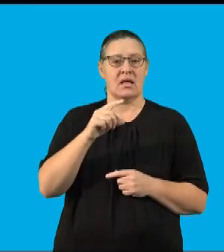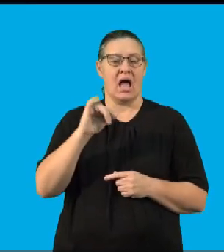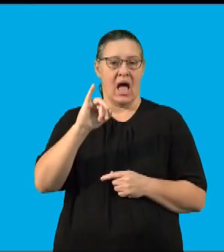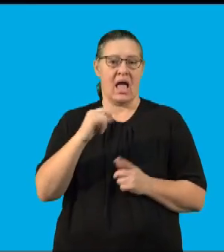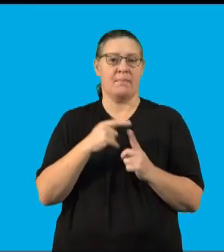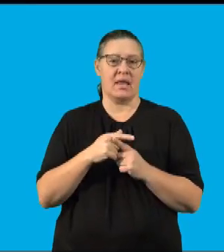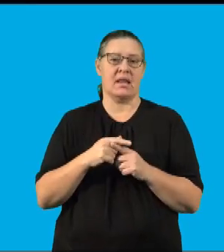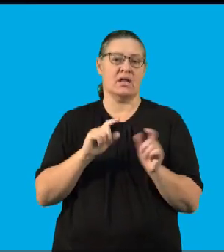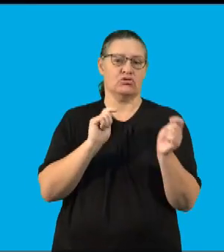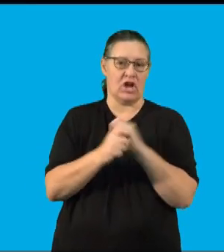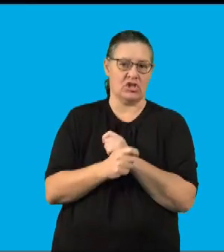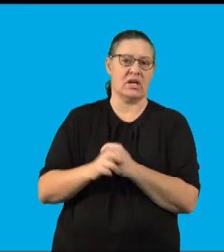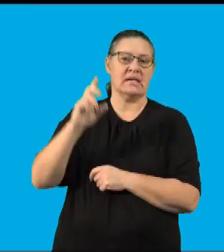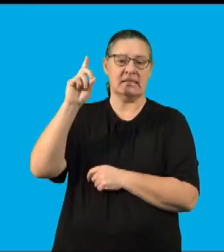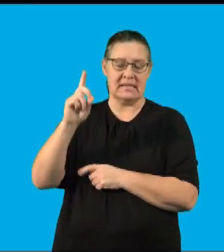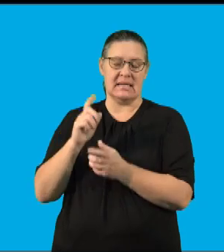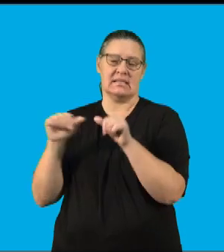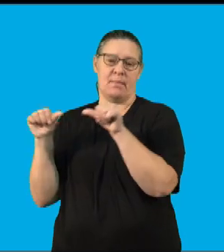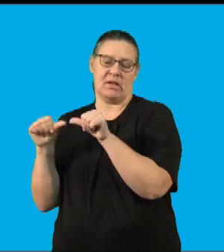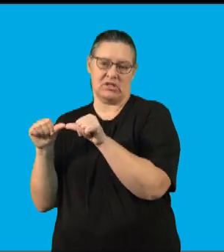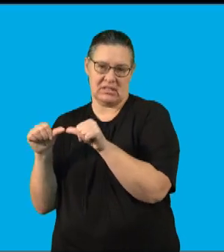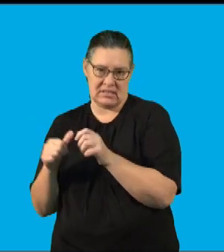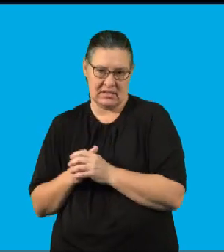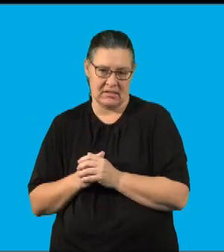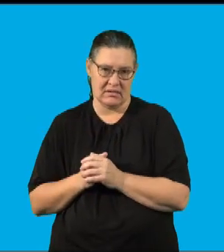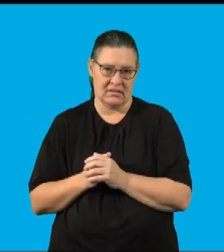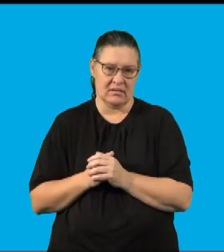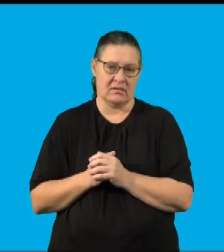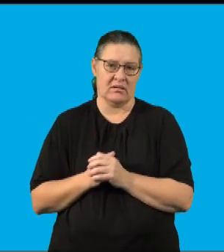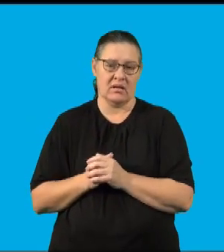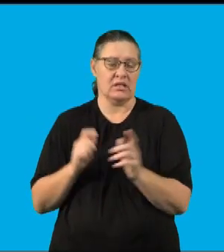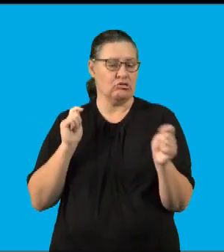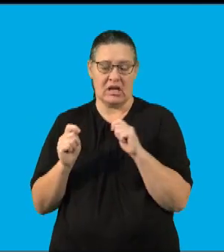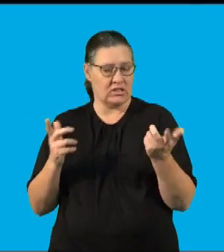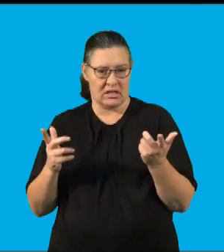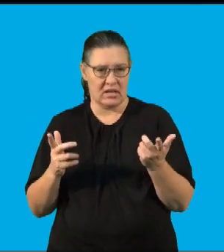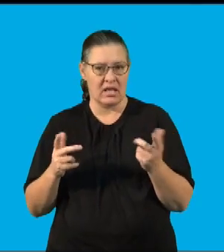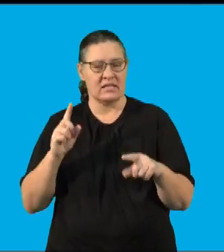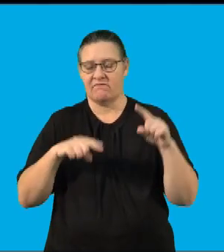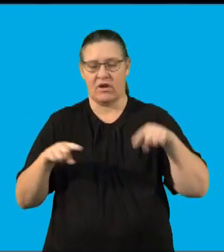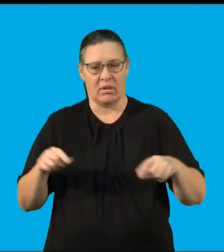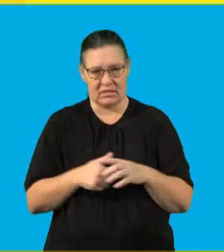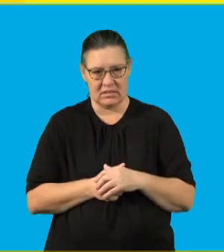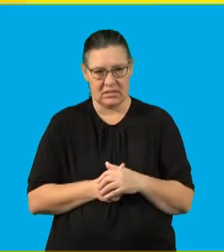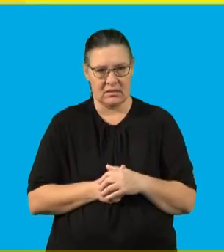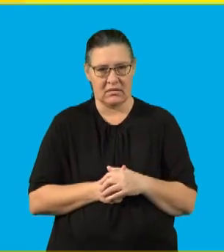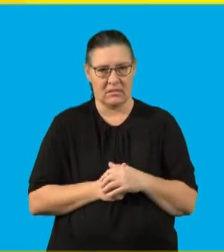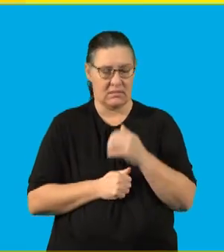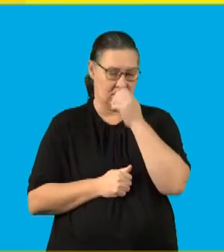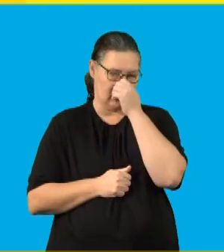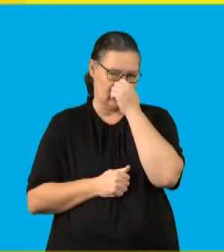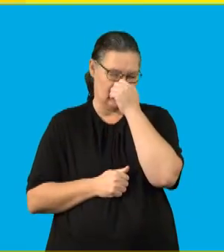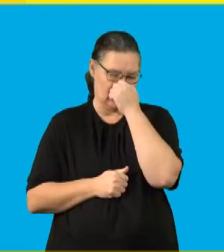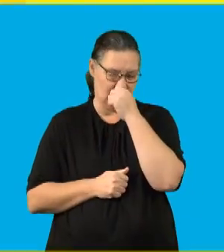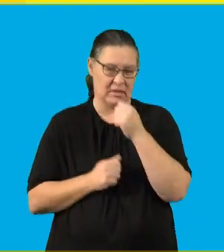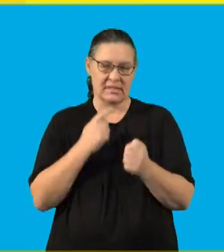then the dependent variable, it is measured. We should never make a mistake of rewriting our apparatus or chemicals as variables. So